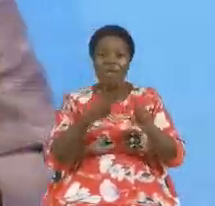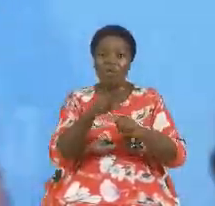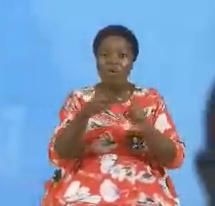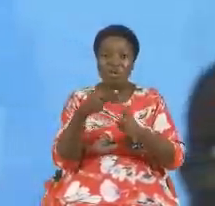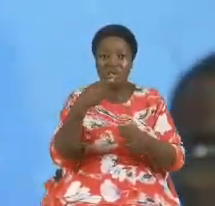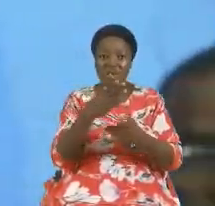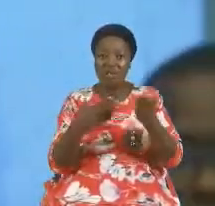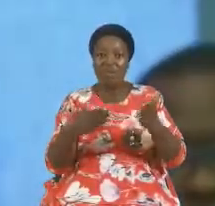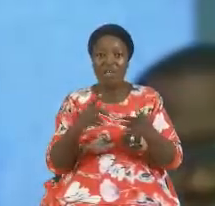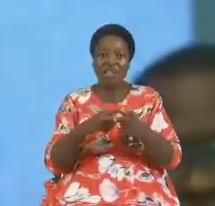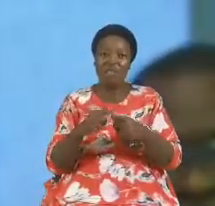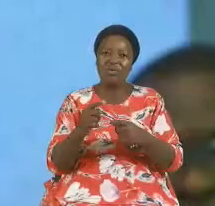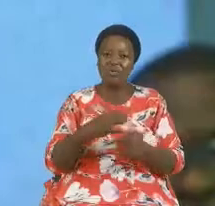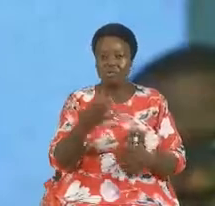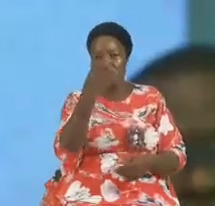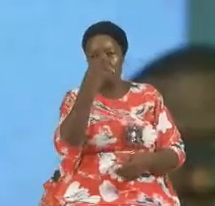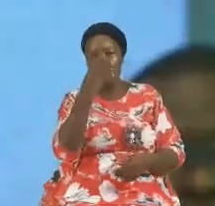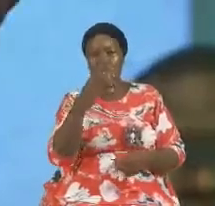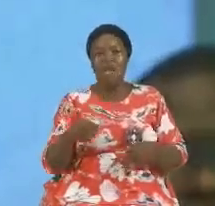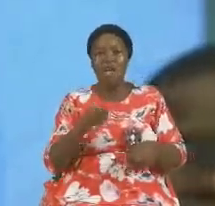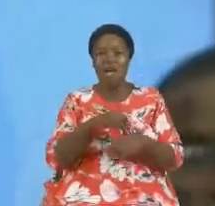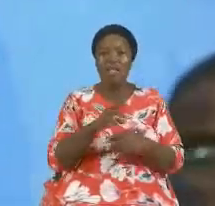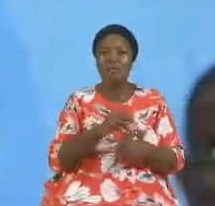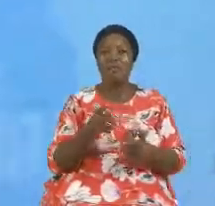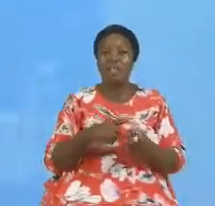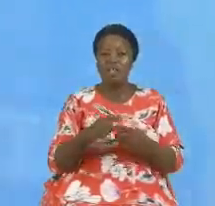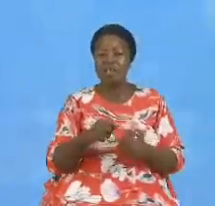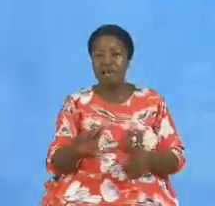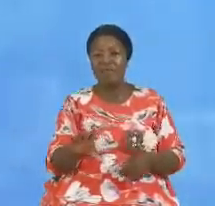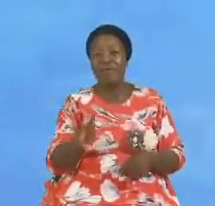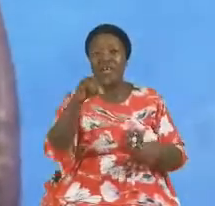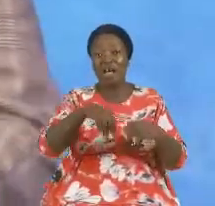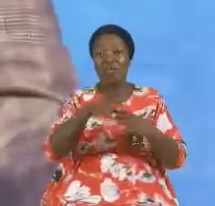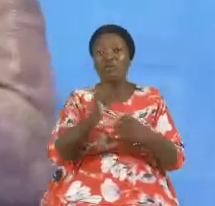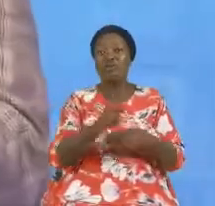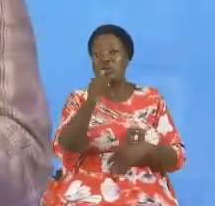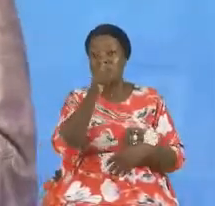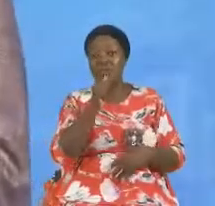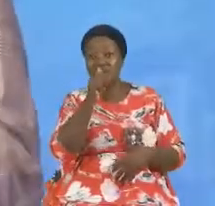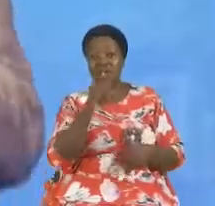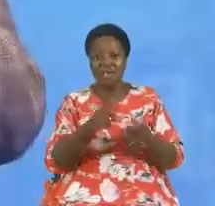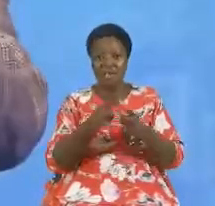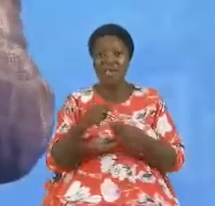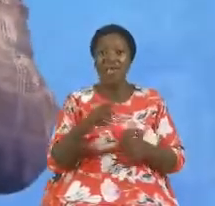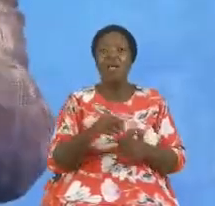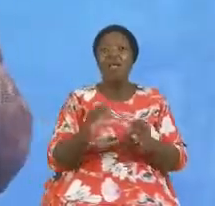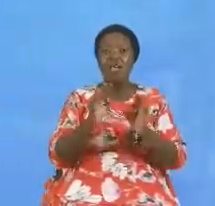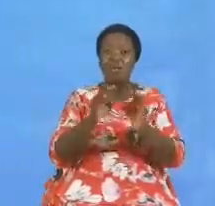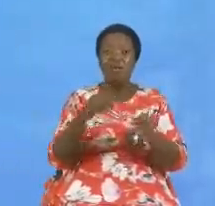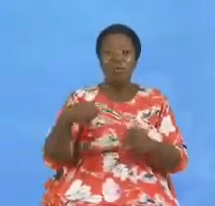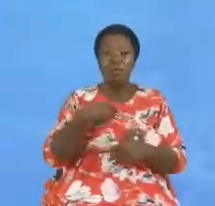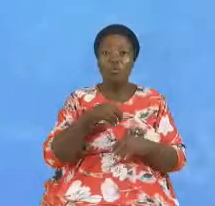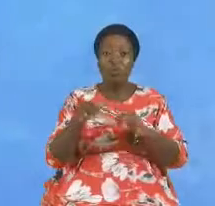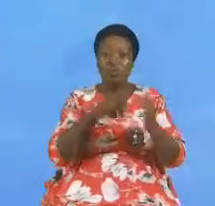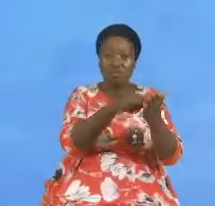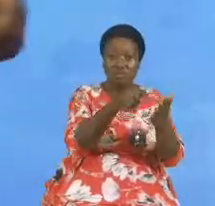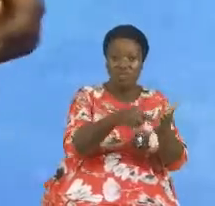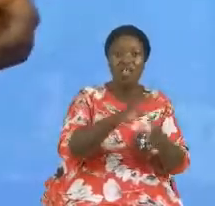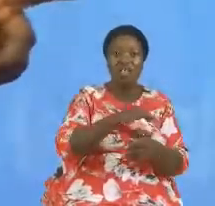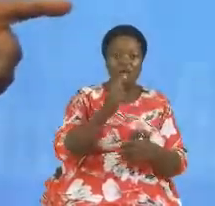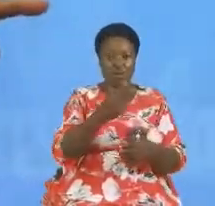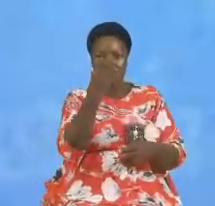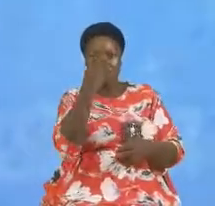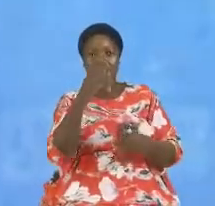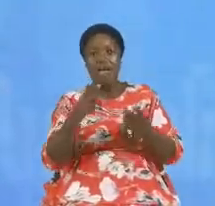it makes you to cry. And when they say something and you frown, they've discovered your secret. If